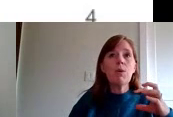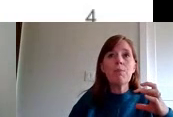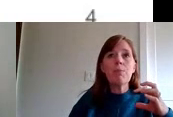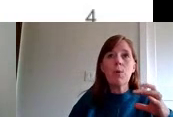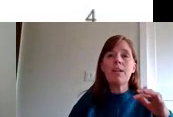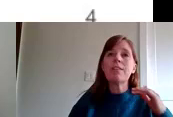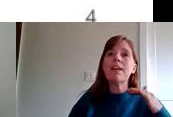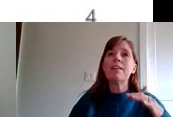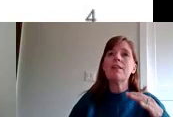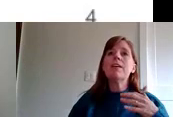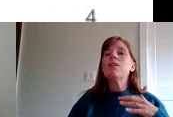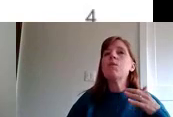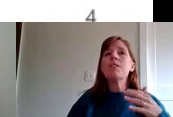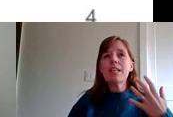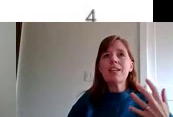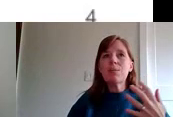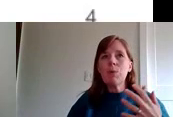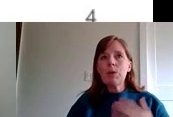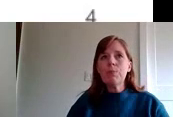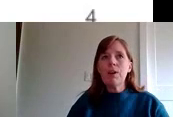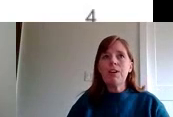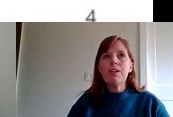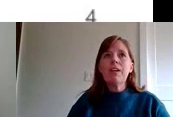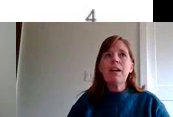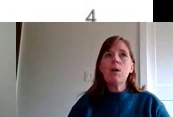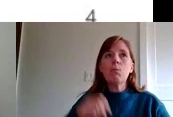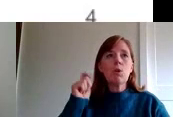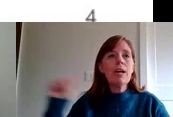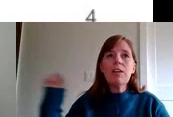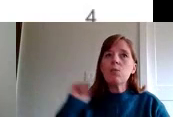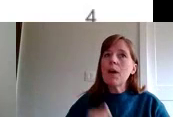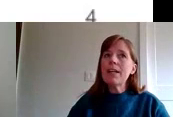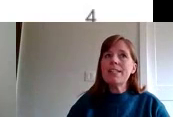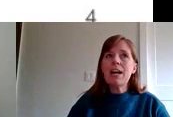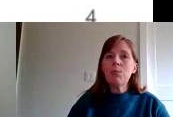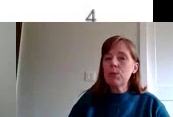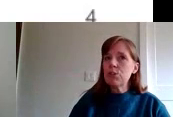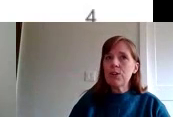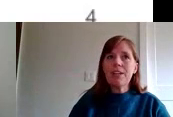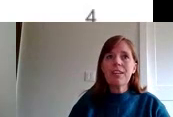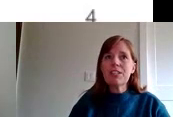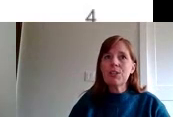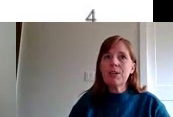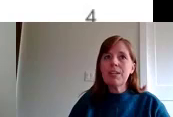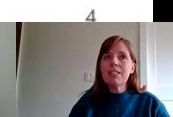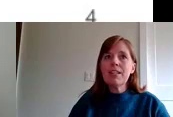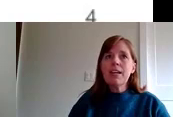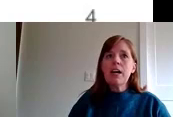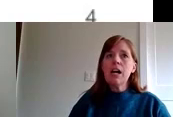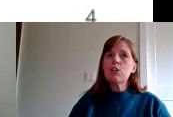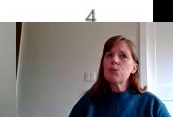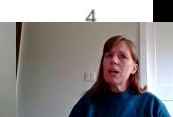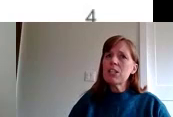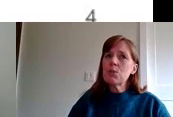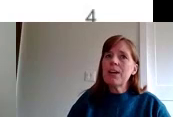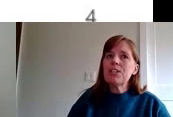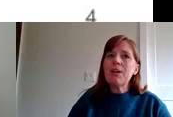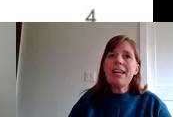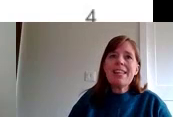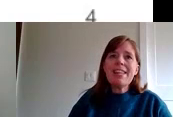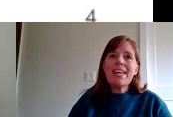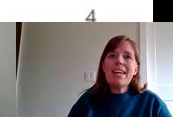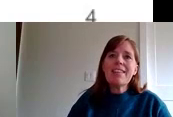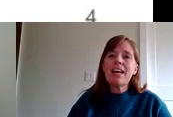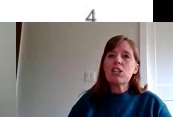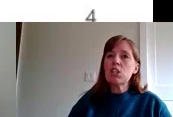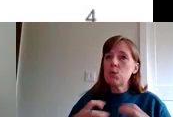if you have an important point that, if we said an important part, go ahead and write it down, put a triangle next to it, draw a square.